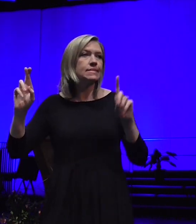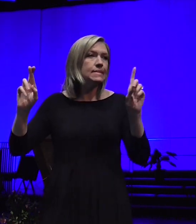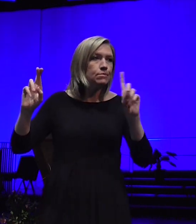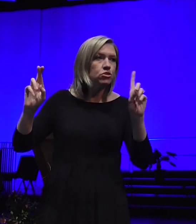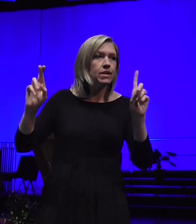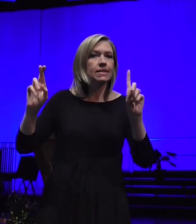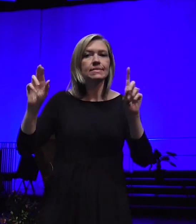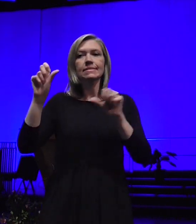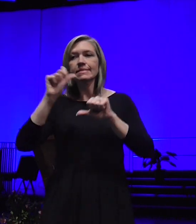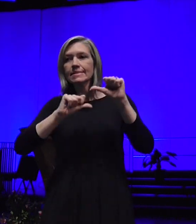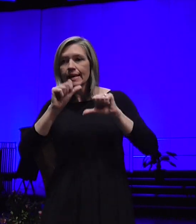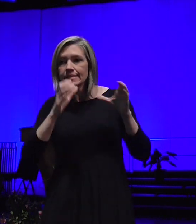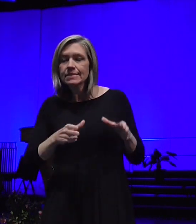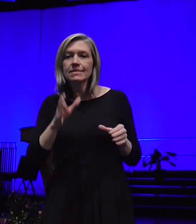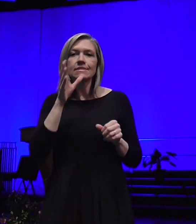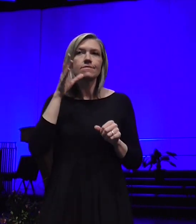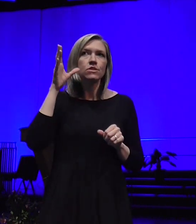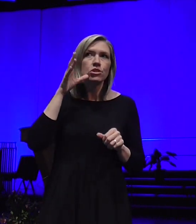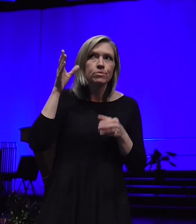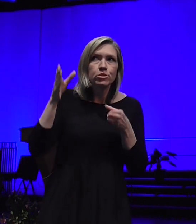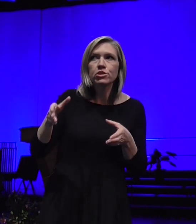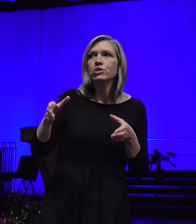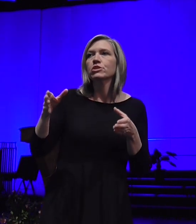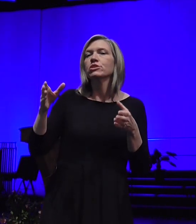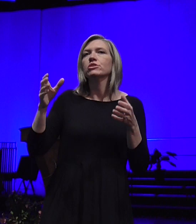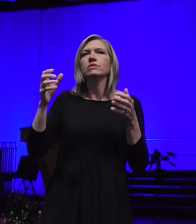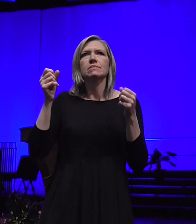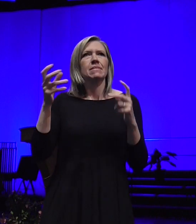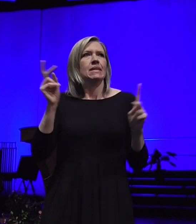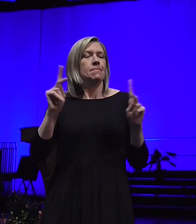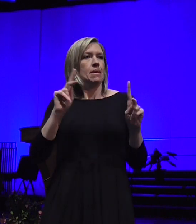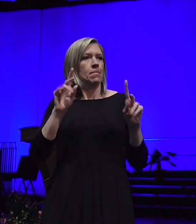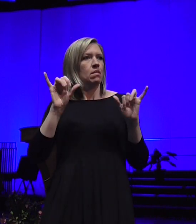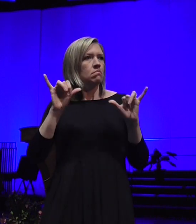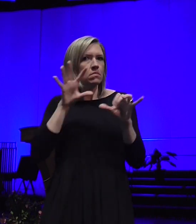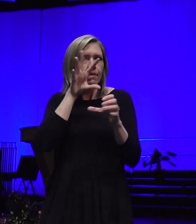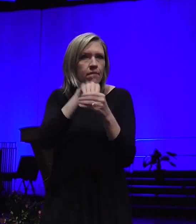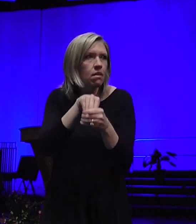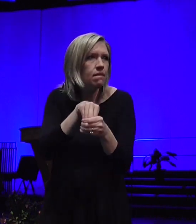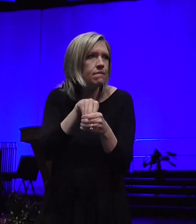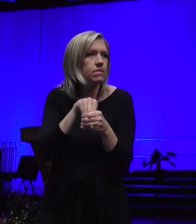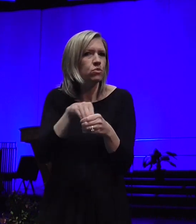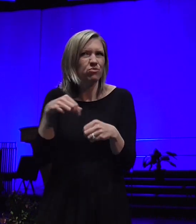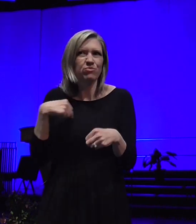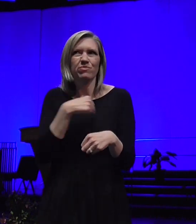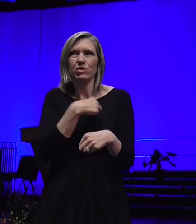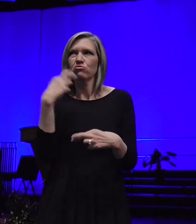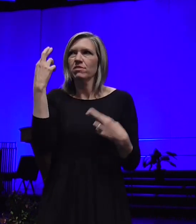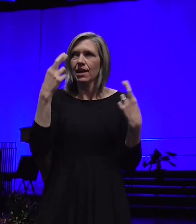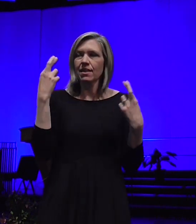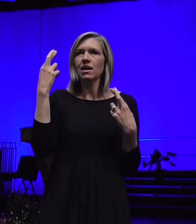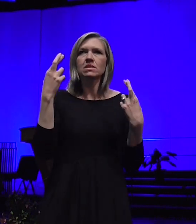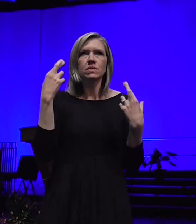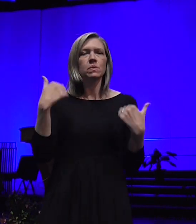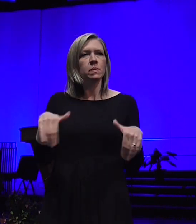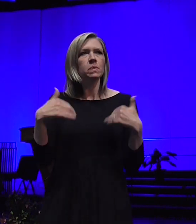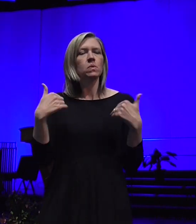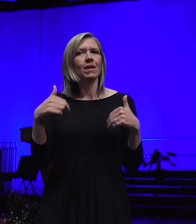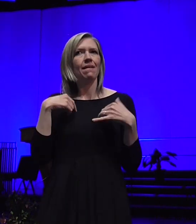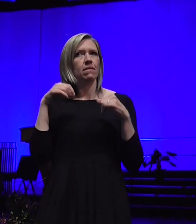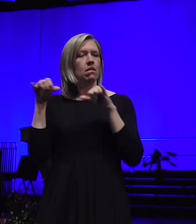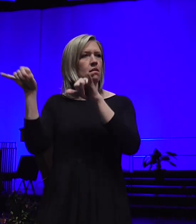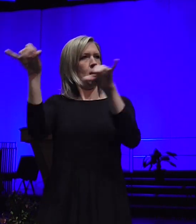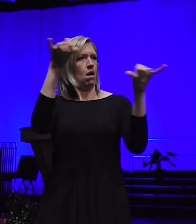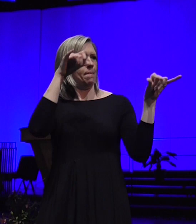and scientists and farmers, and everybody was getting involved because we realized that we have a kind of a